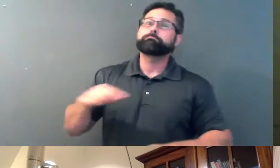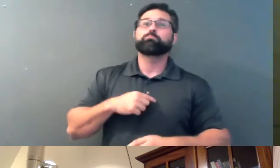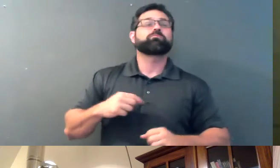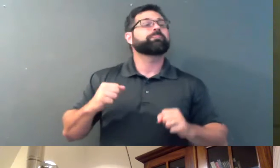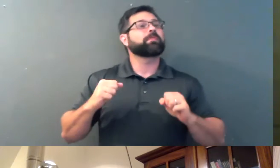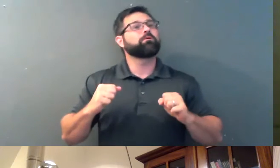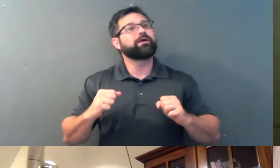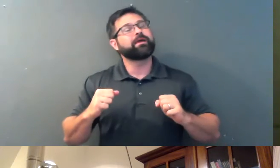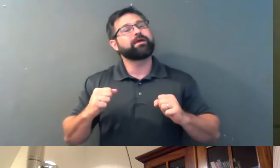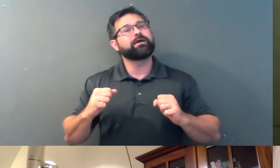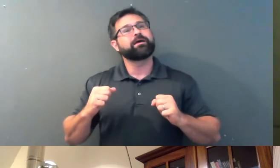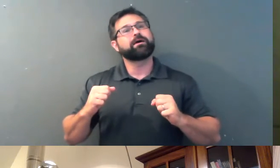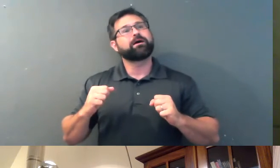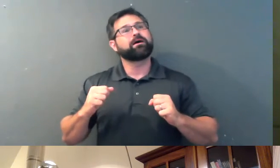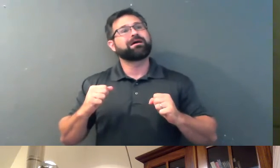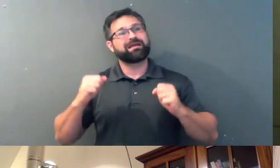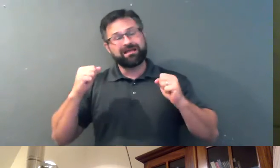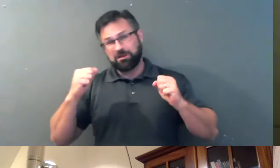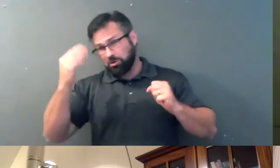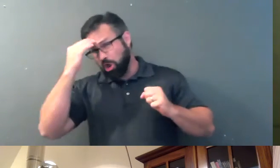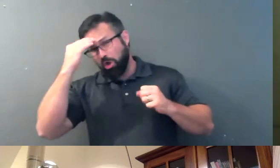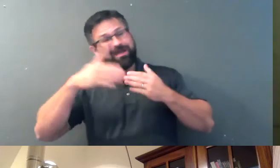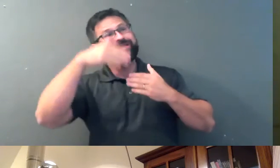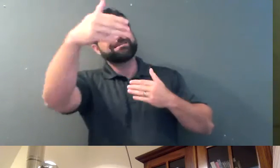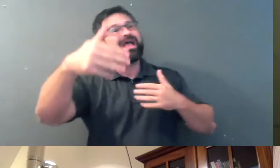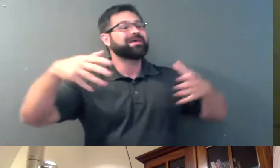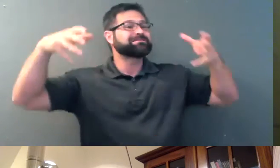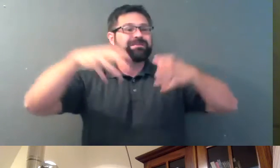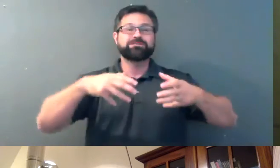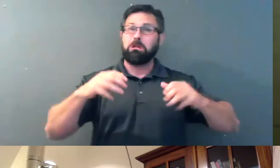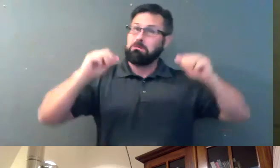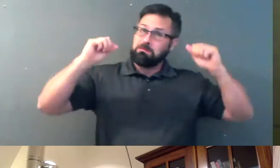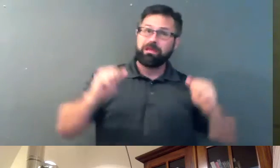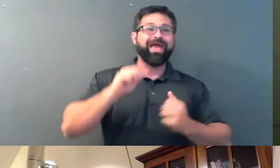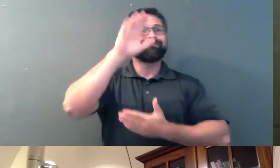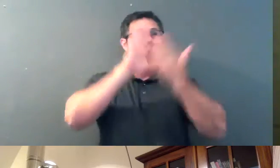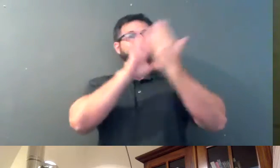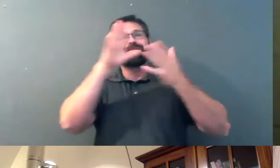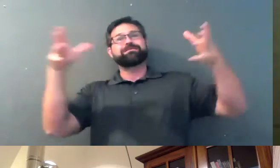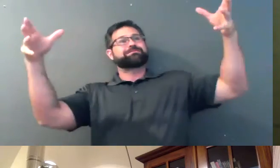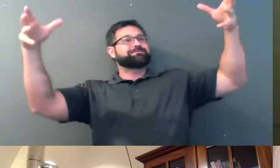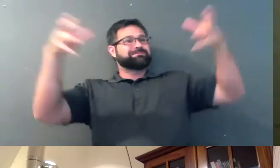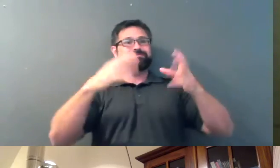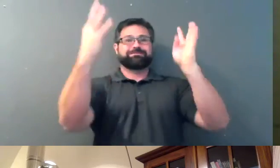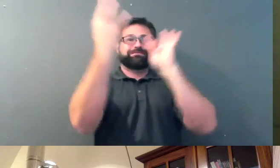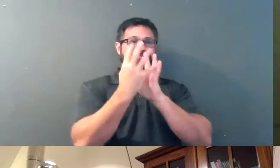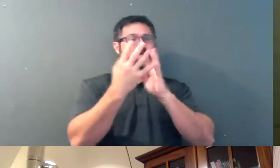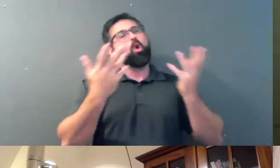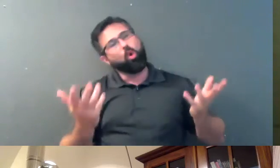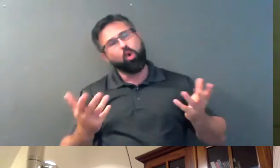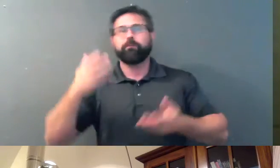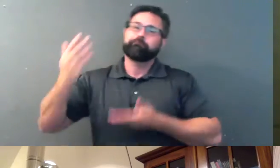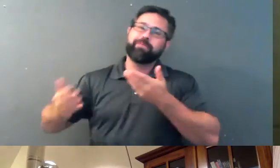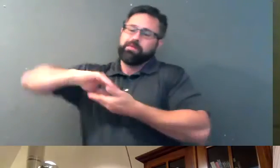the committee's next session, suffice it to say that we are working on a range of options